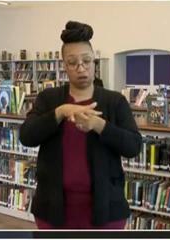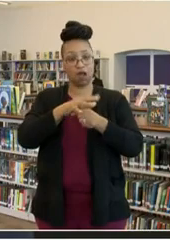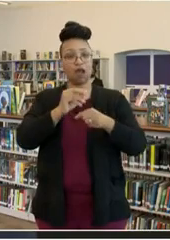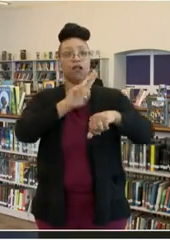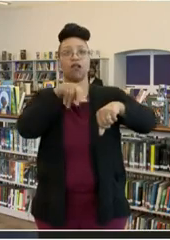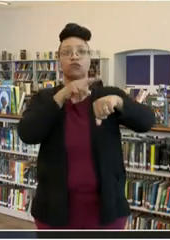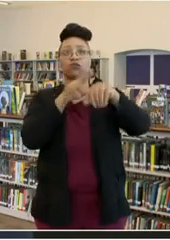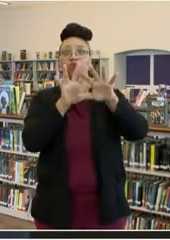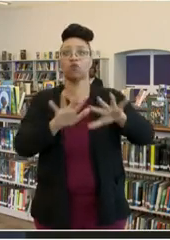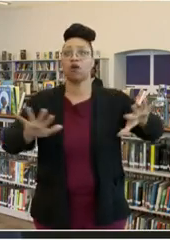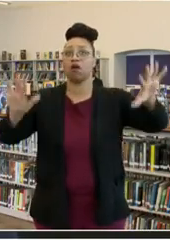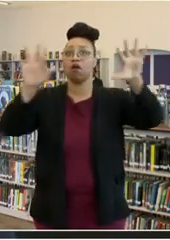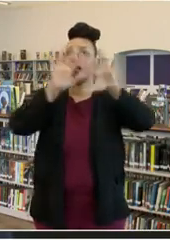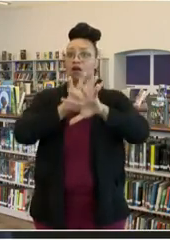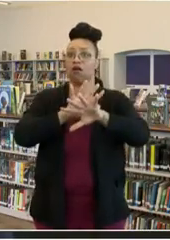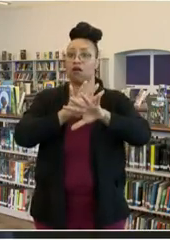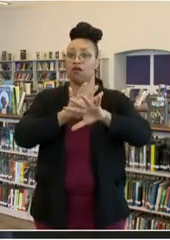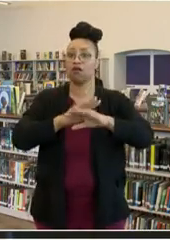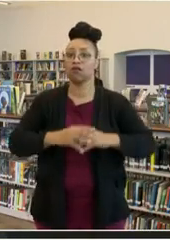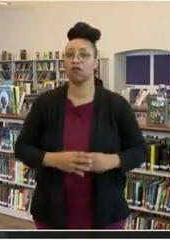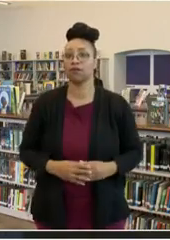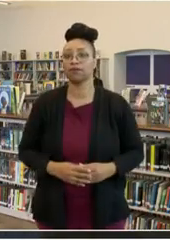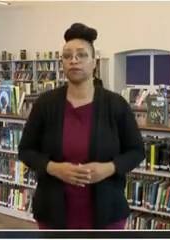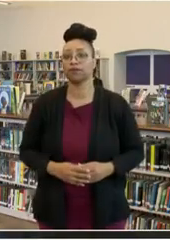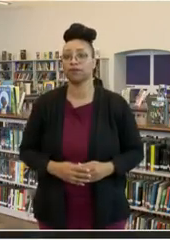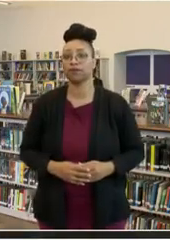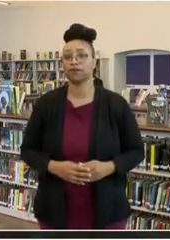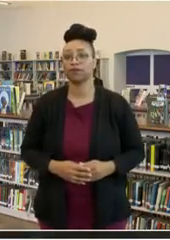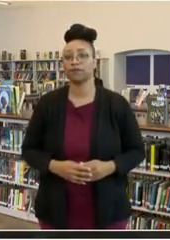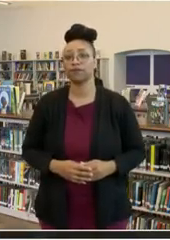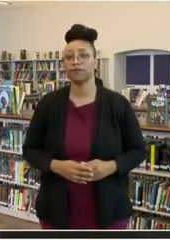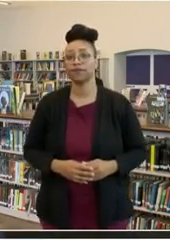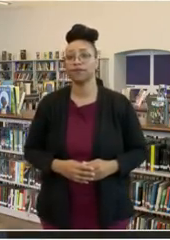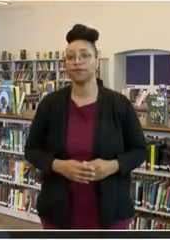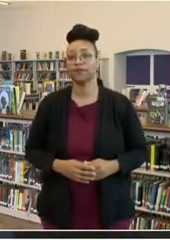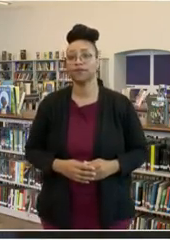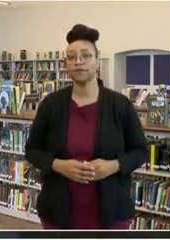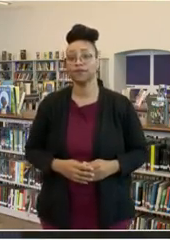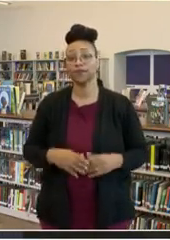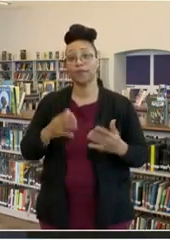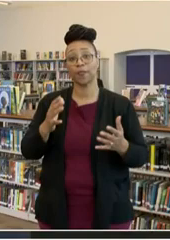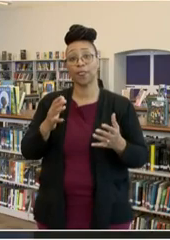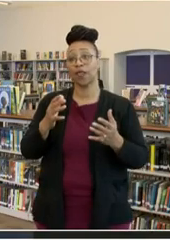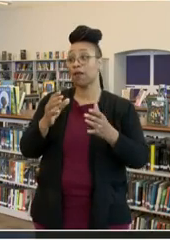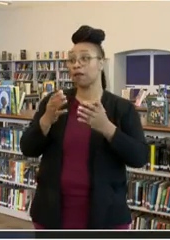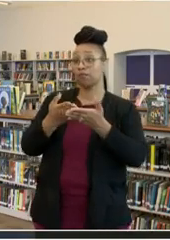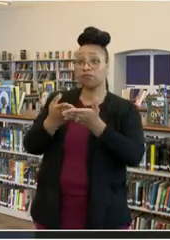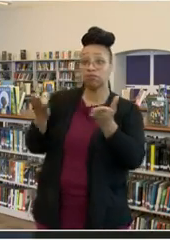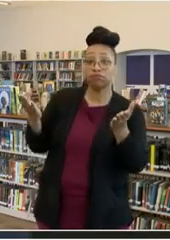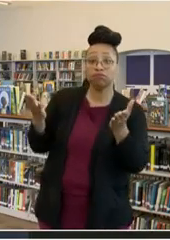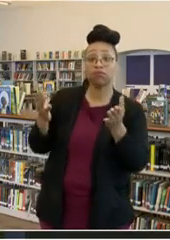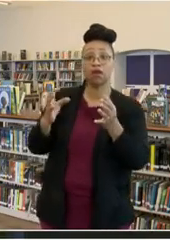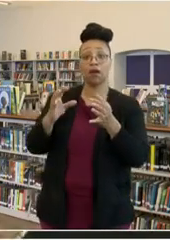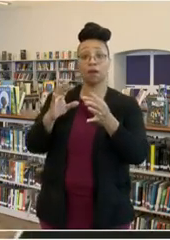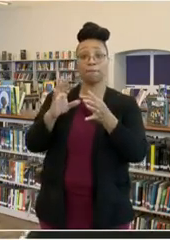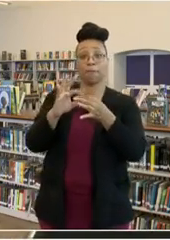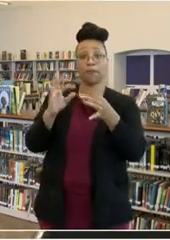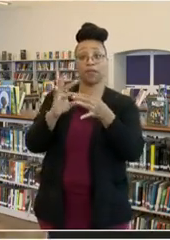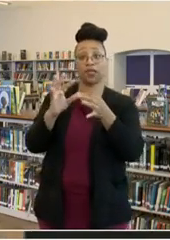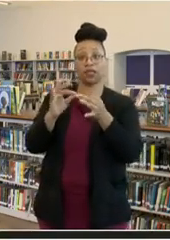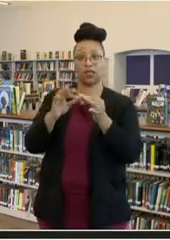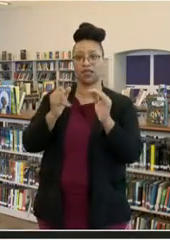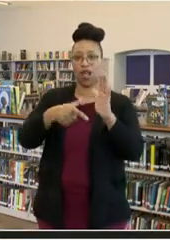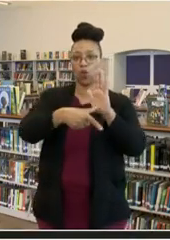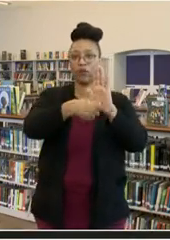February 10th, and so we look forward to receiving more comment. We've received over 150 individual pieces